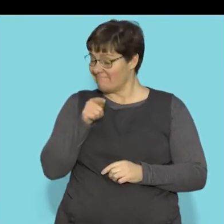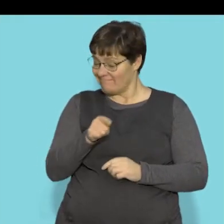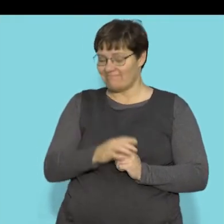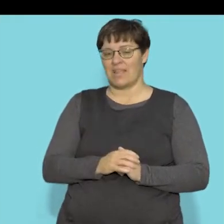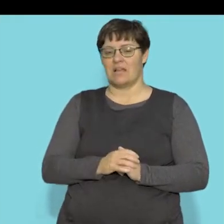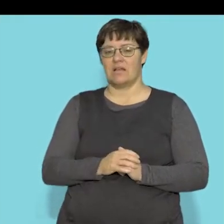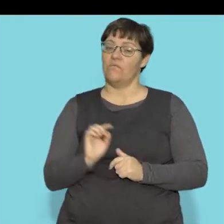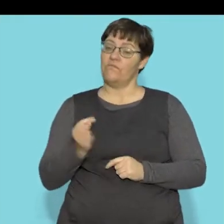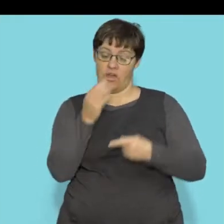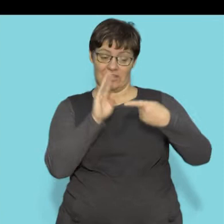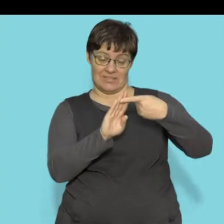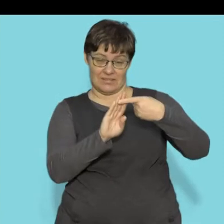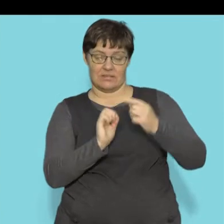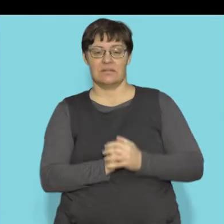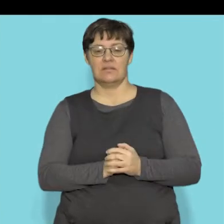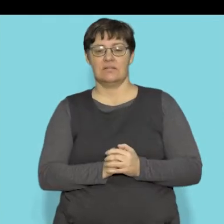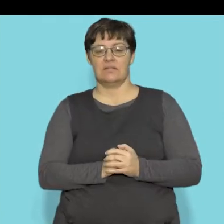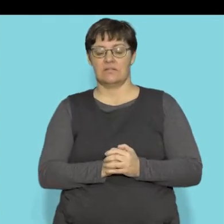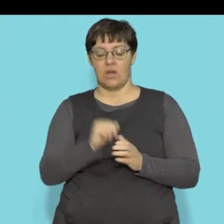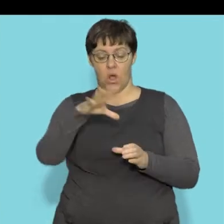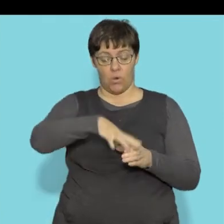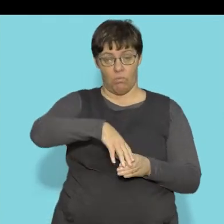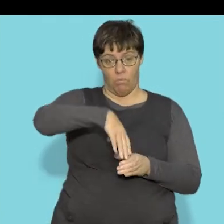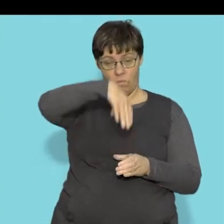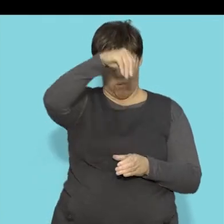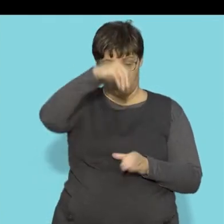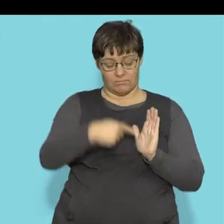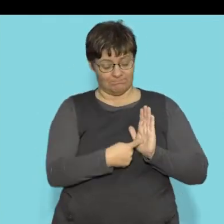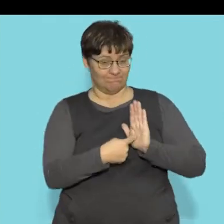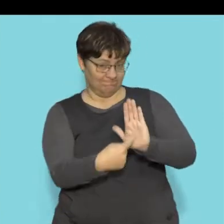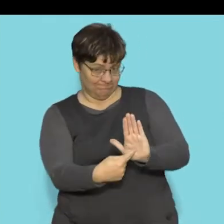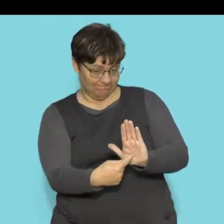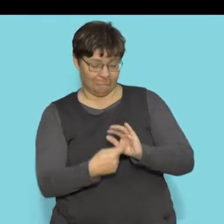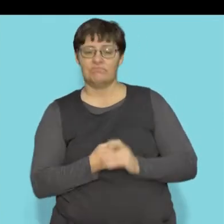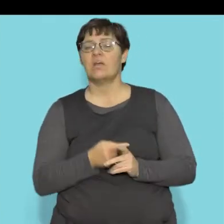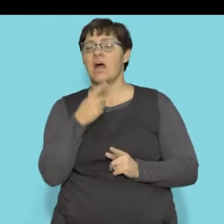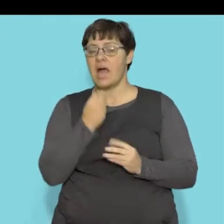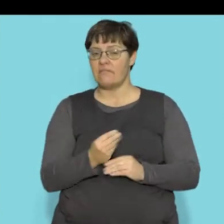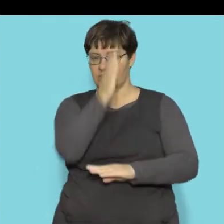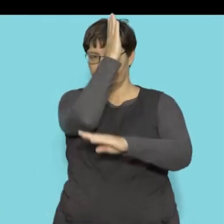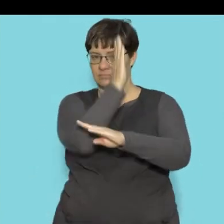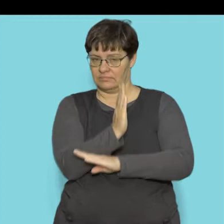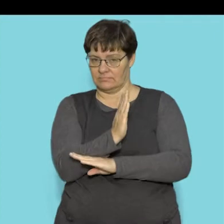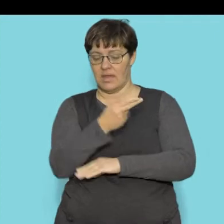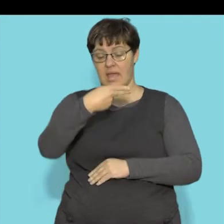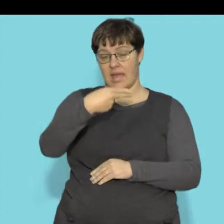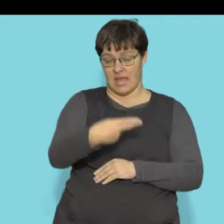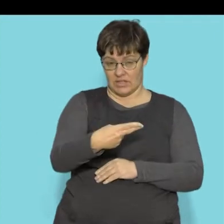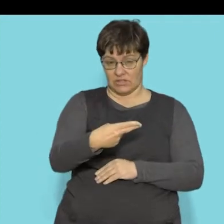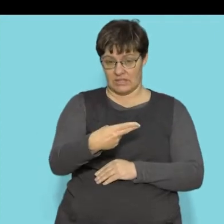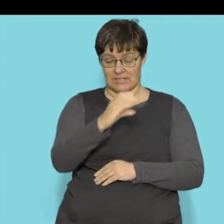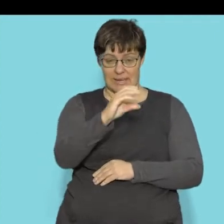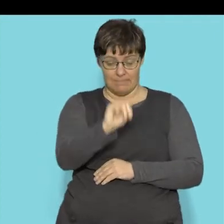Cool, so the first question says that the diagram shows a cone with a perpendicular height of